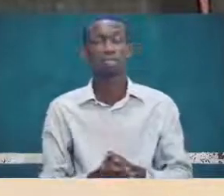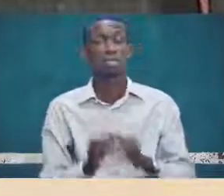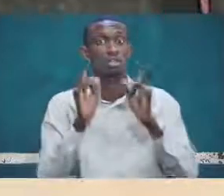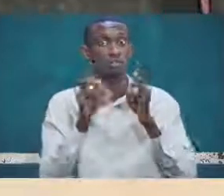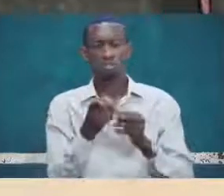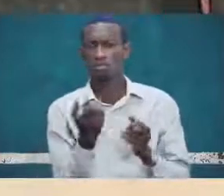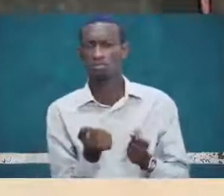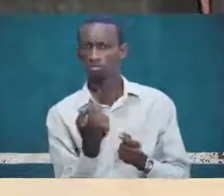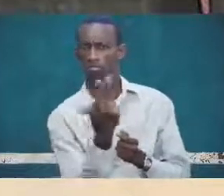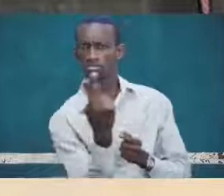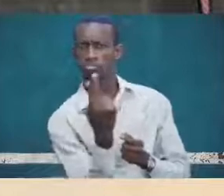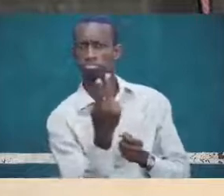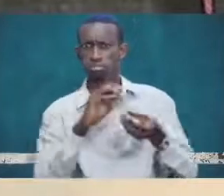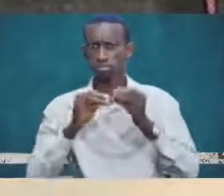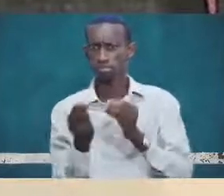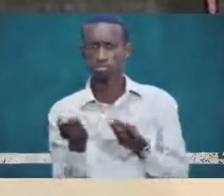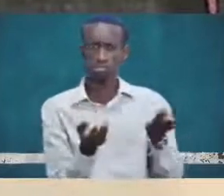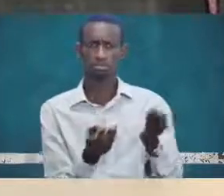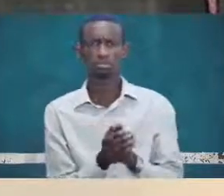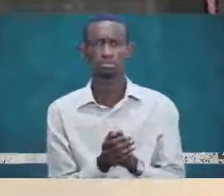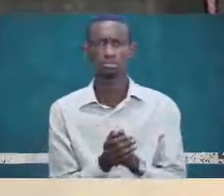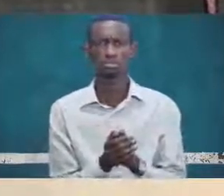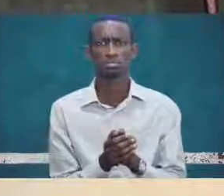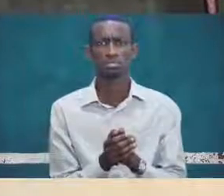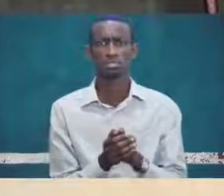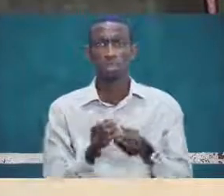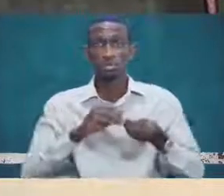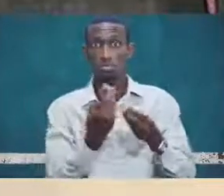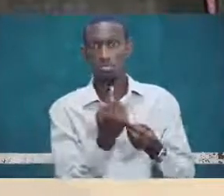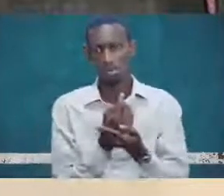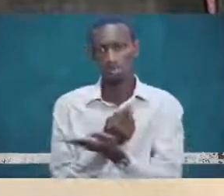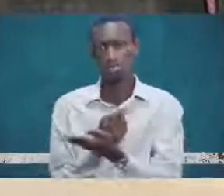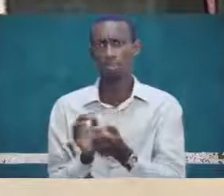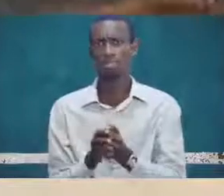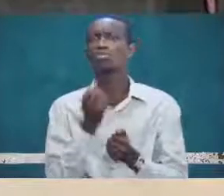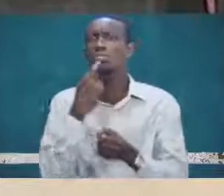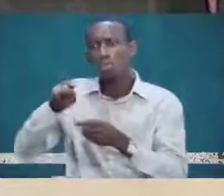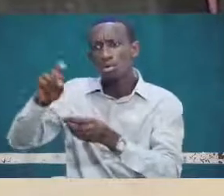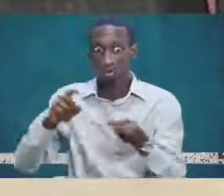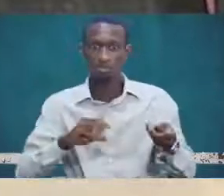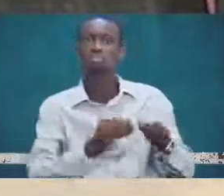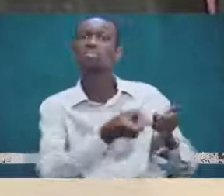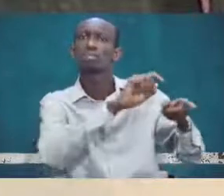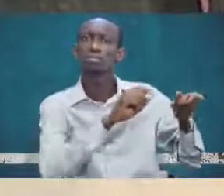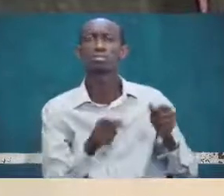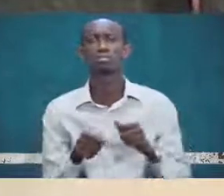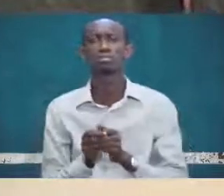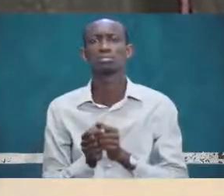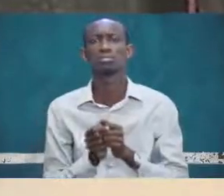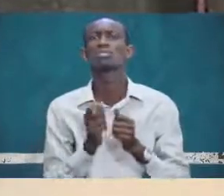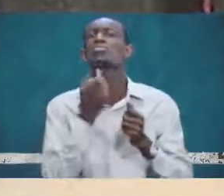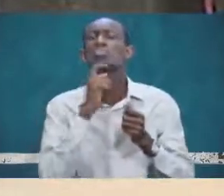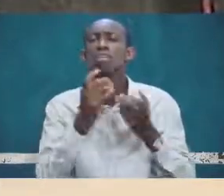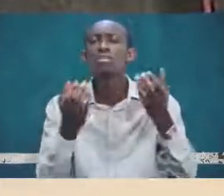quantities, actually as the meaning is, when you have one quantity and it has to increase with another quantity, we need to go with